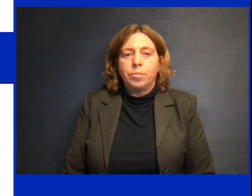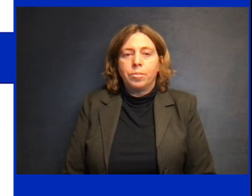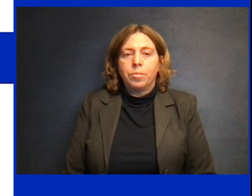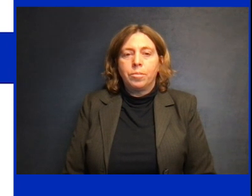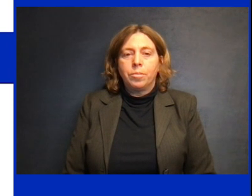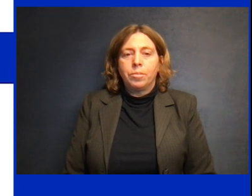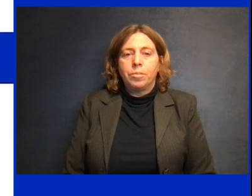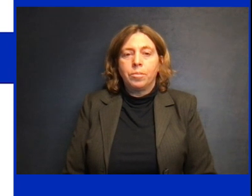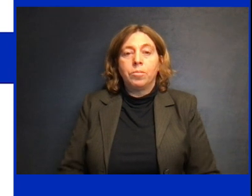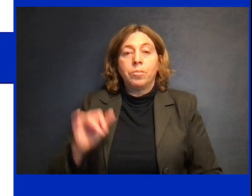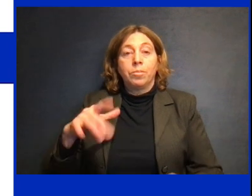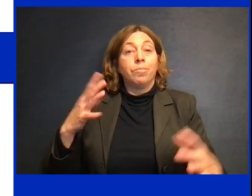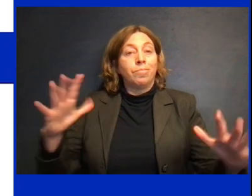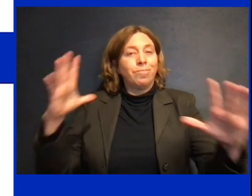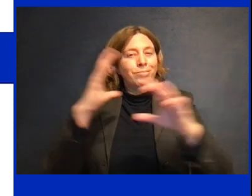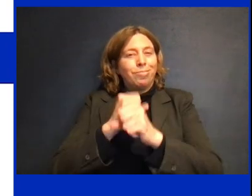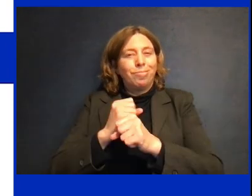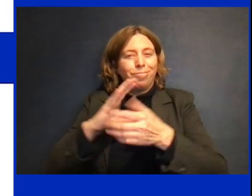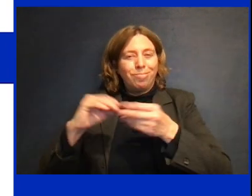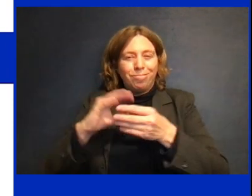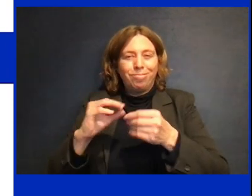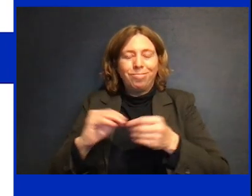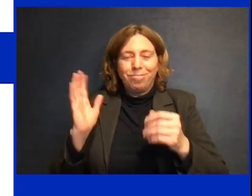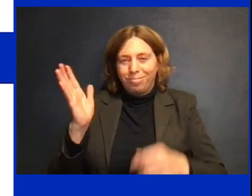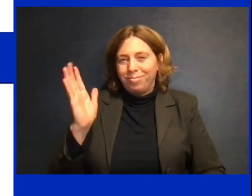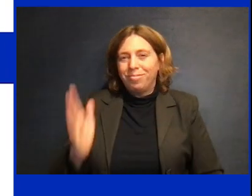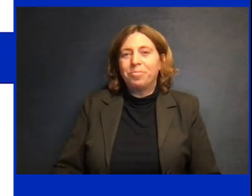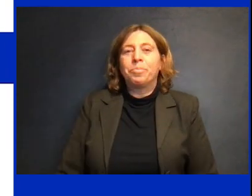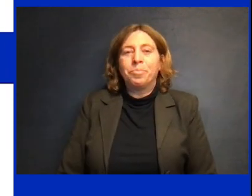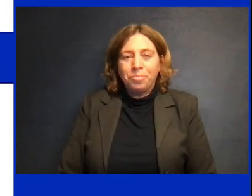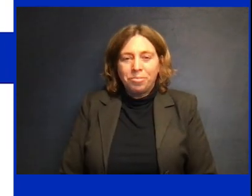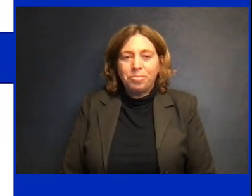This concludes the pre-recorded presentation.